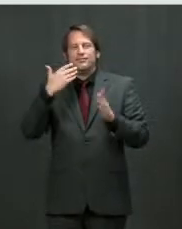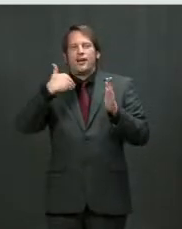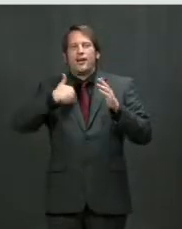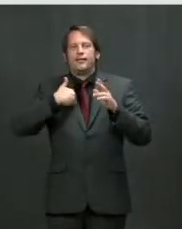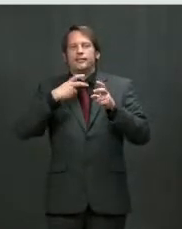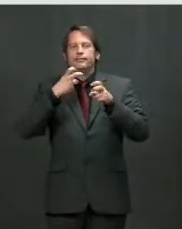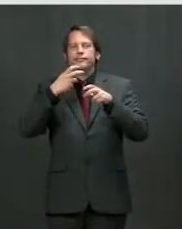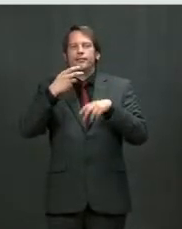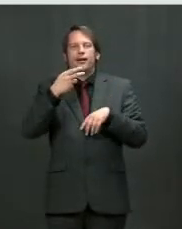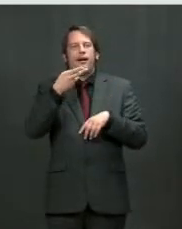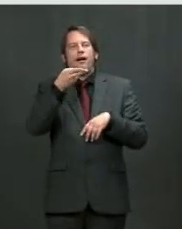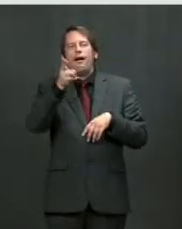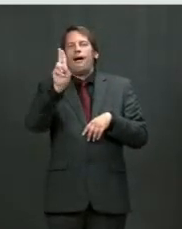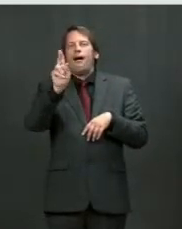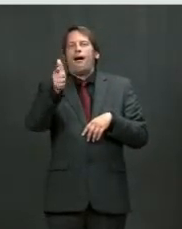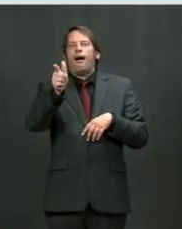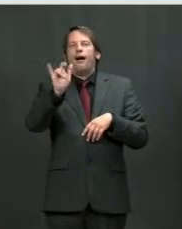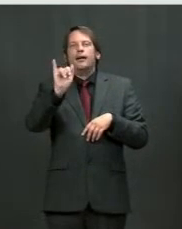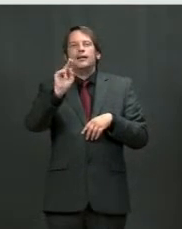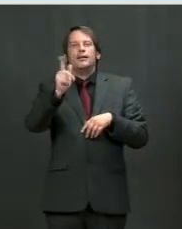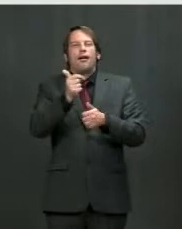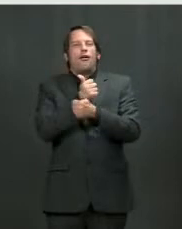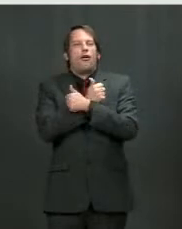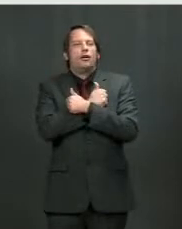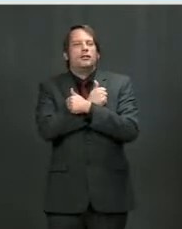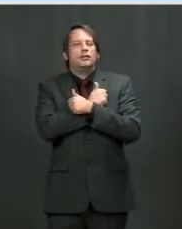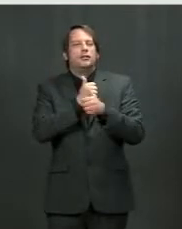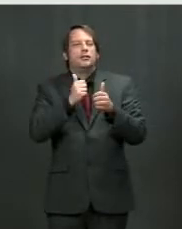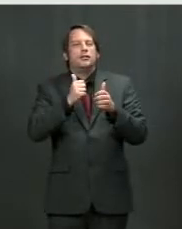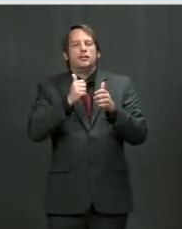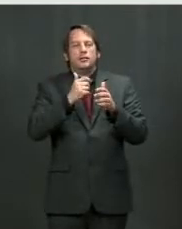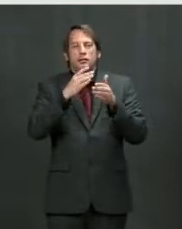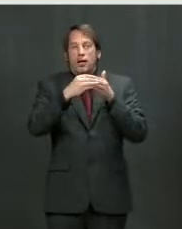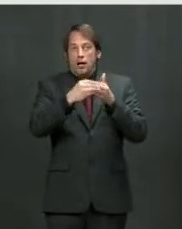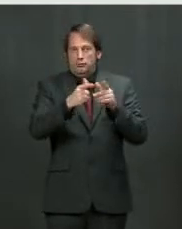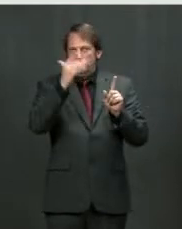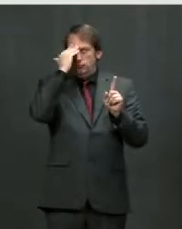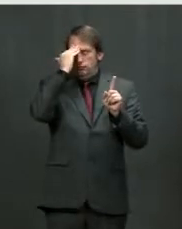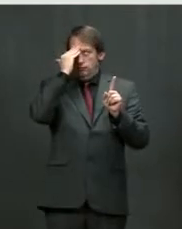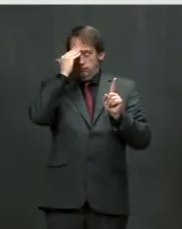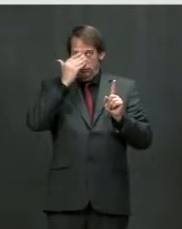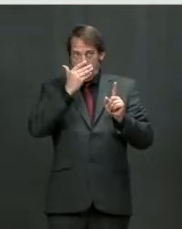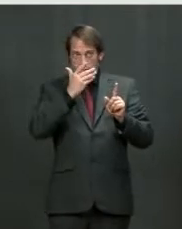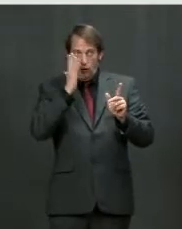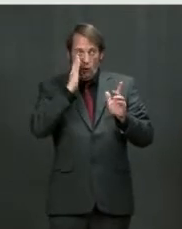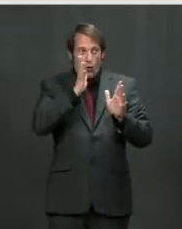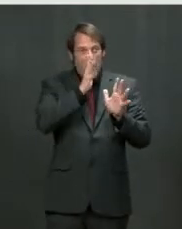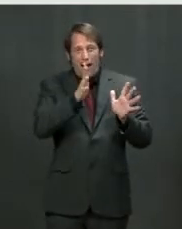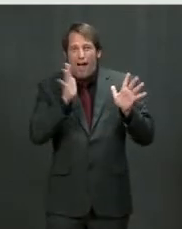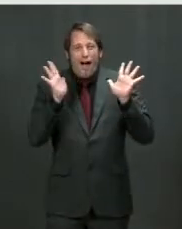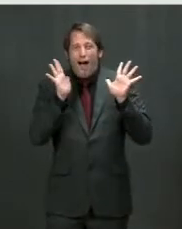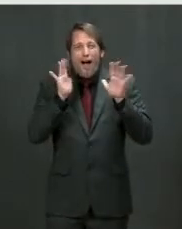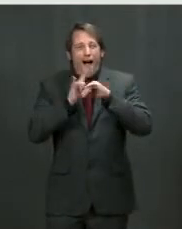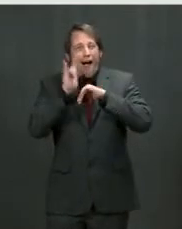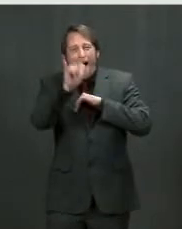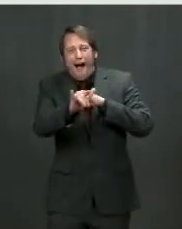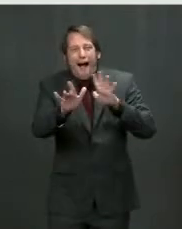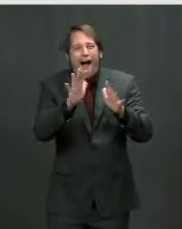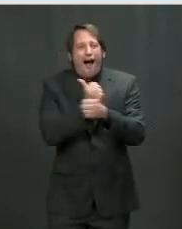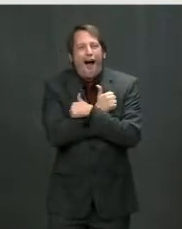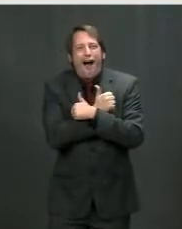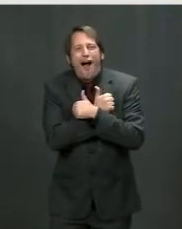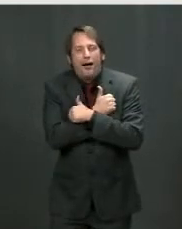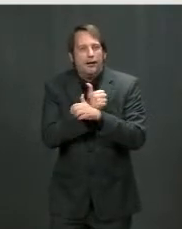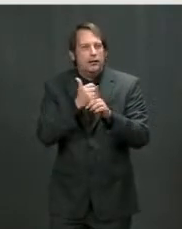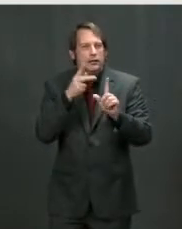who are not high risk, and is extended into travel and other types of things. But let me then turn it to Dr. Walensky and Dr. Fauci to